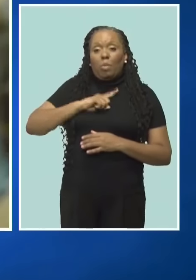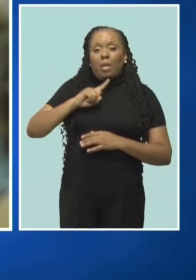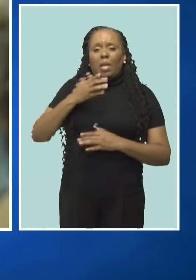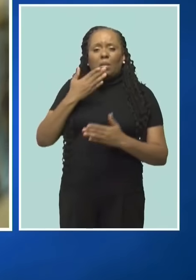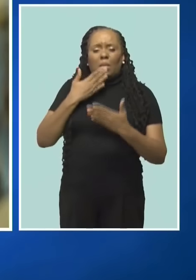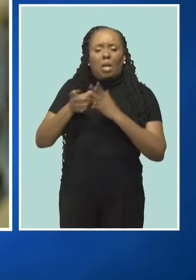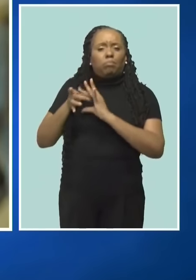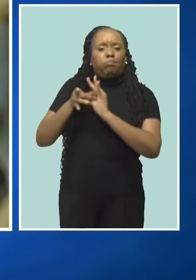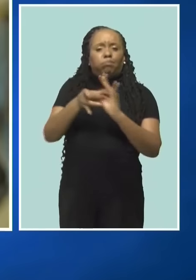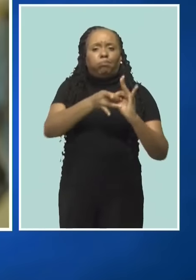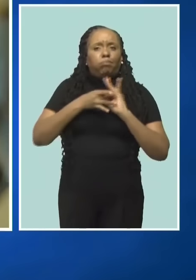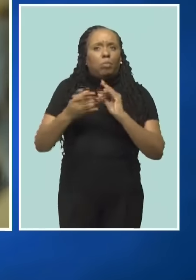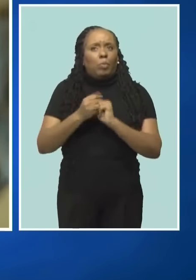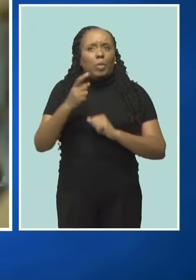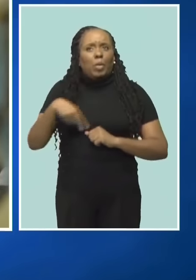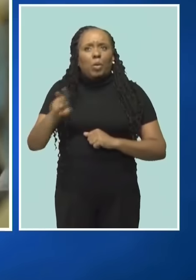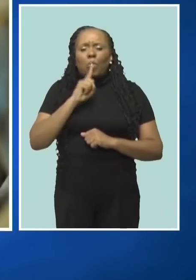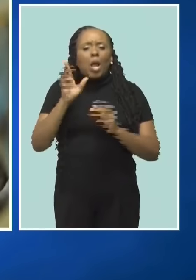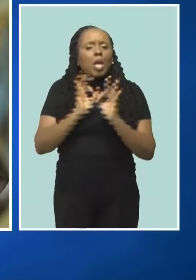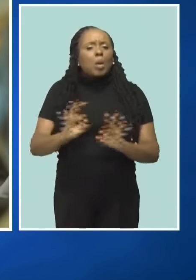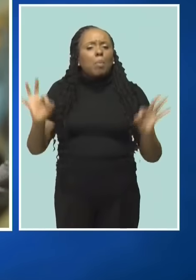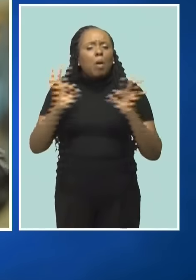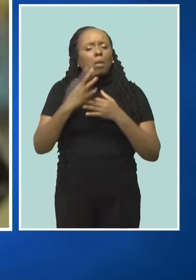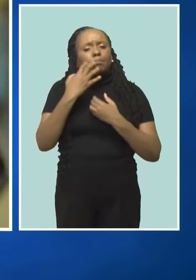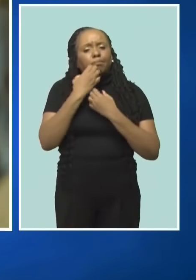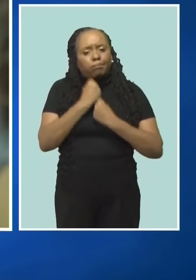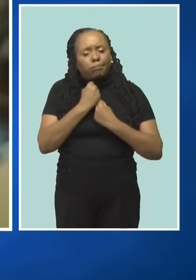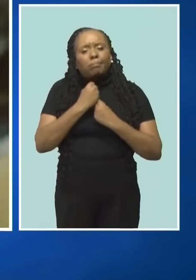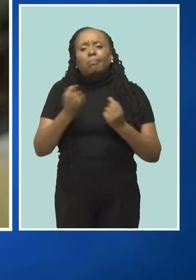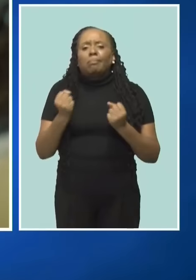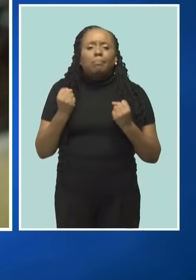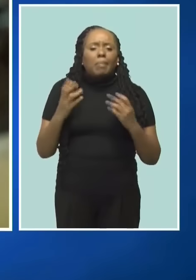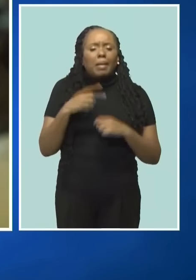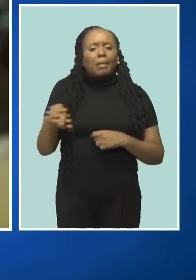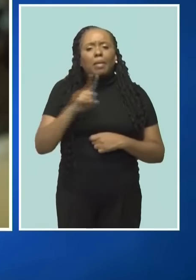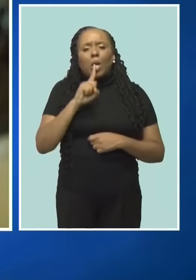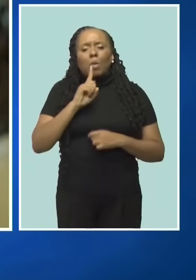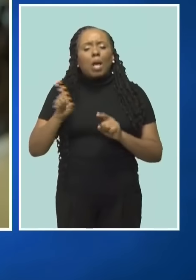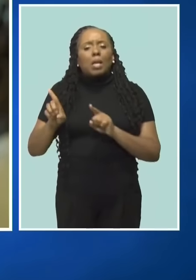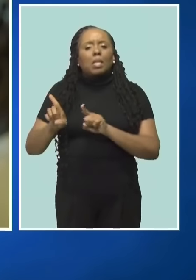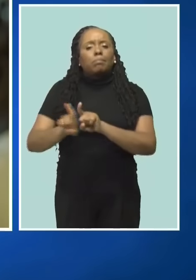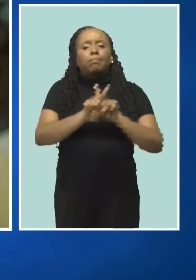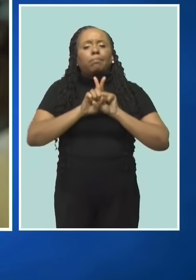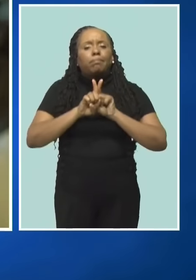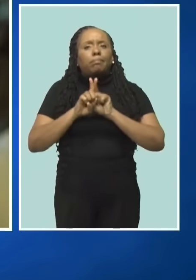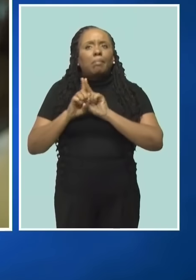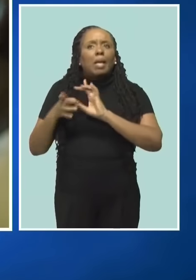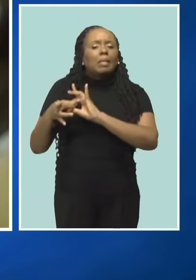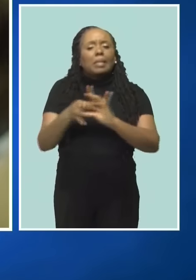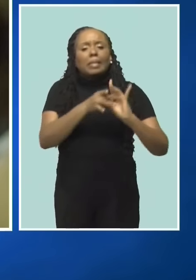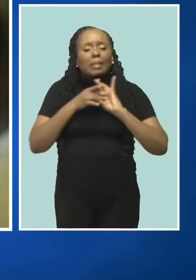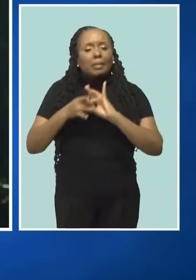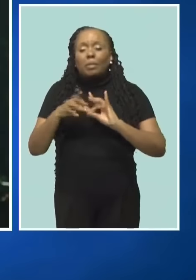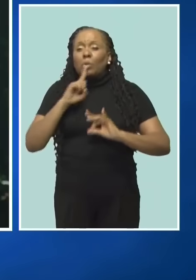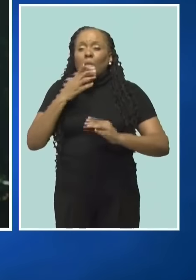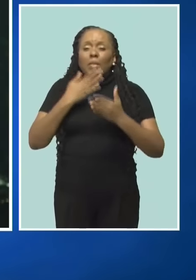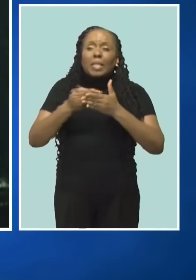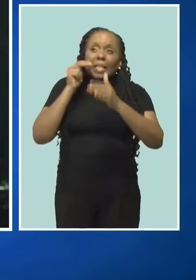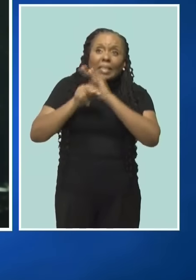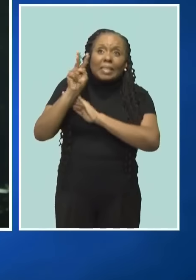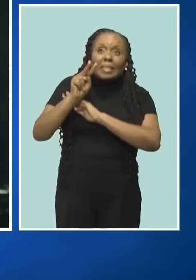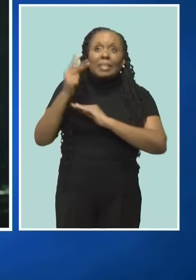partners, means so much to us. Many of you here tonight have been key allies, providing valuable insights and helping us